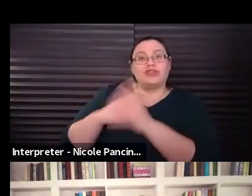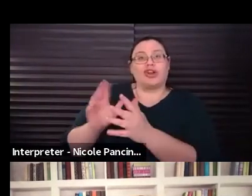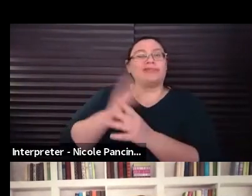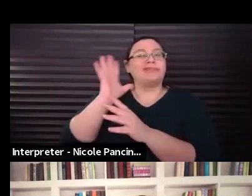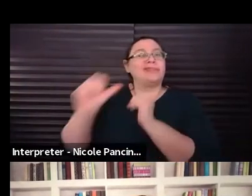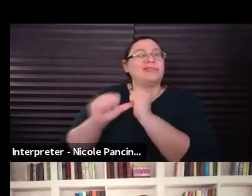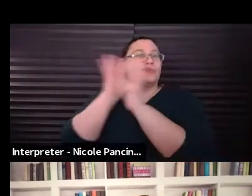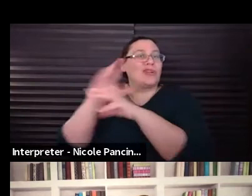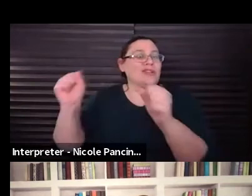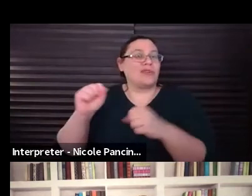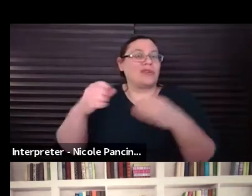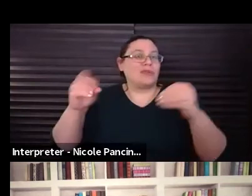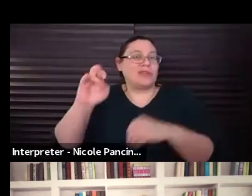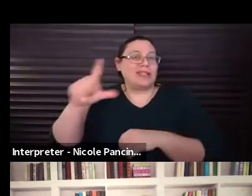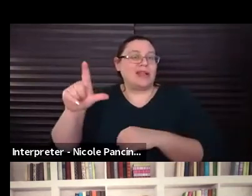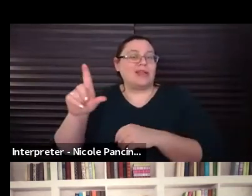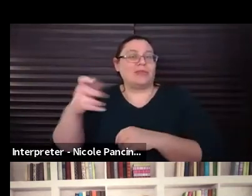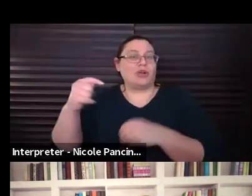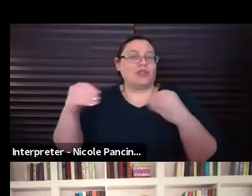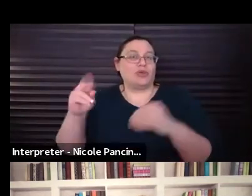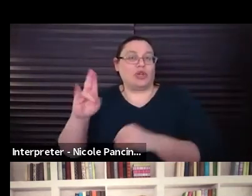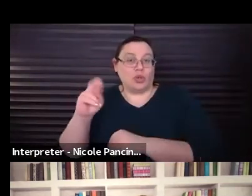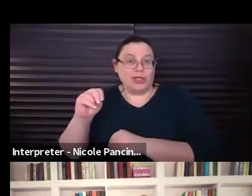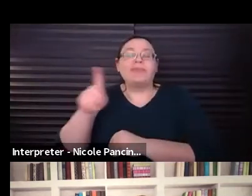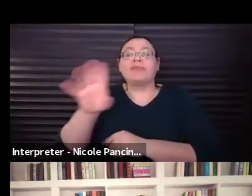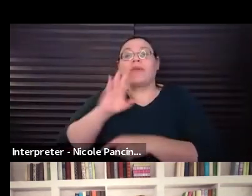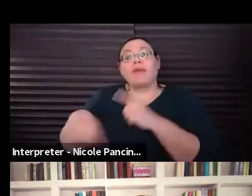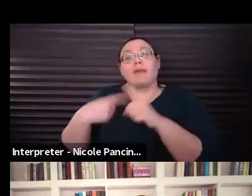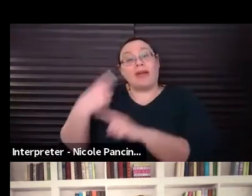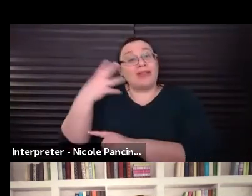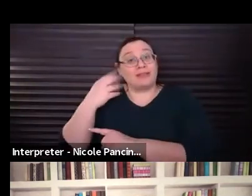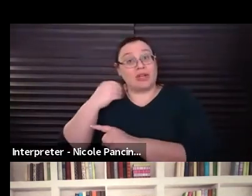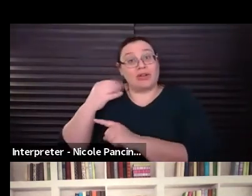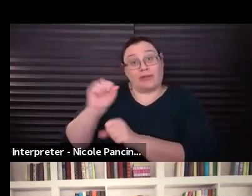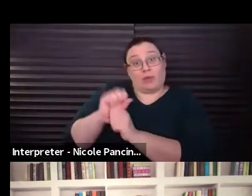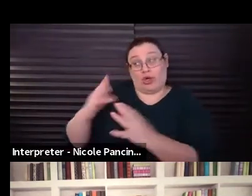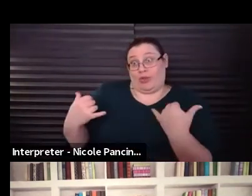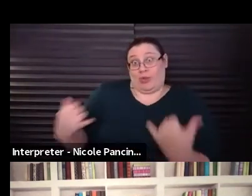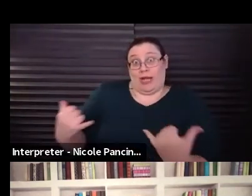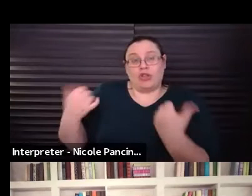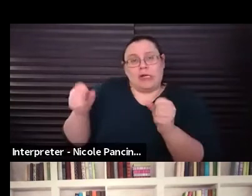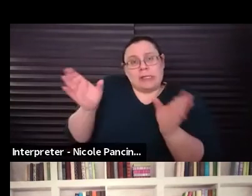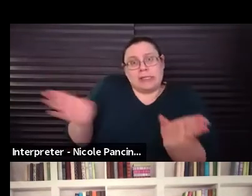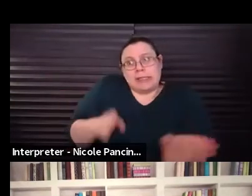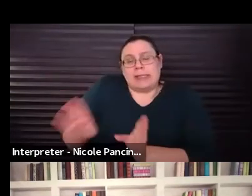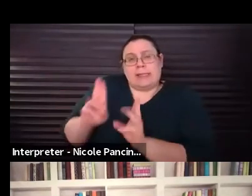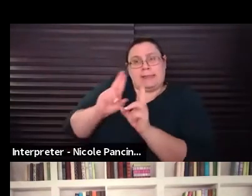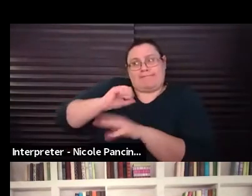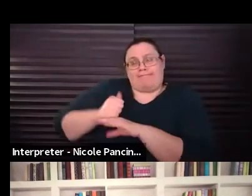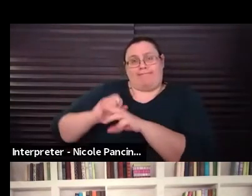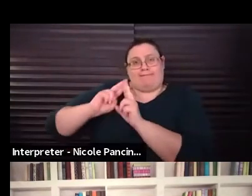Retail, Wholesale, and Department Store Union. He's going to talk today about the experience of workers who are right now trying to organize a union